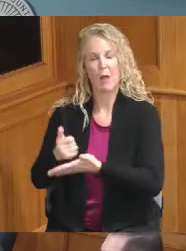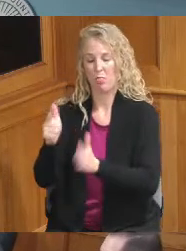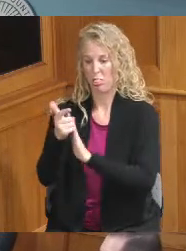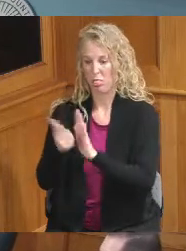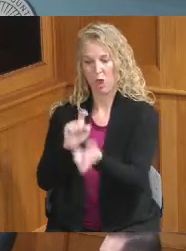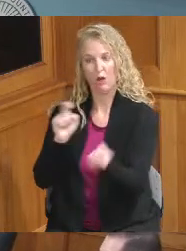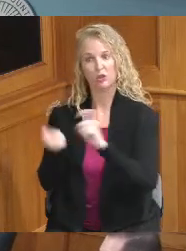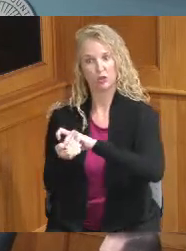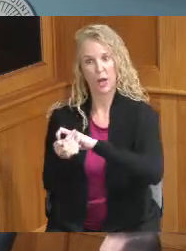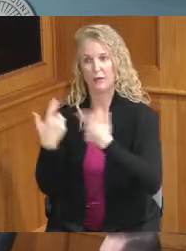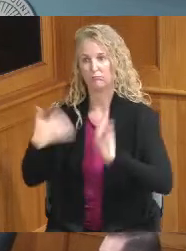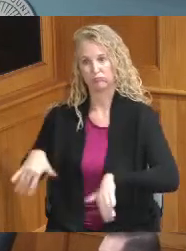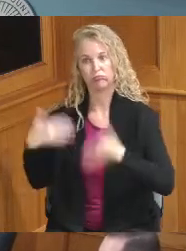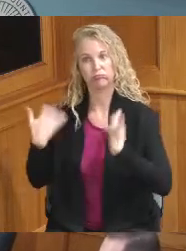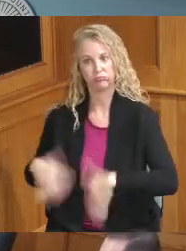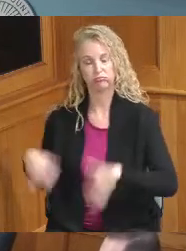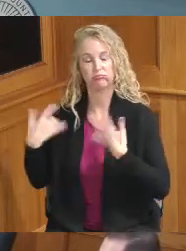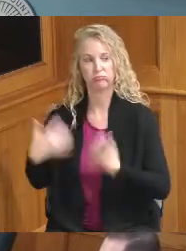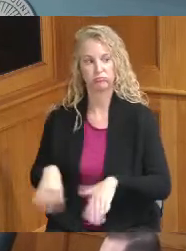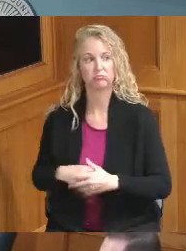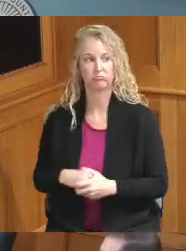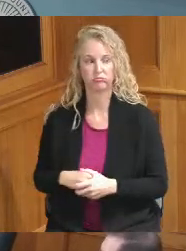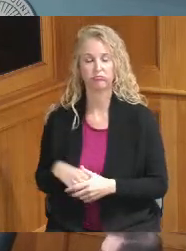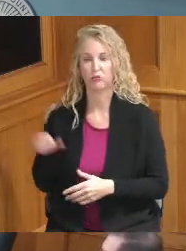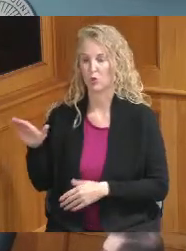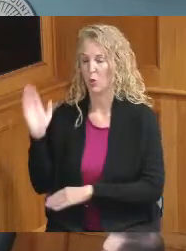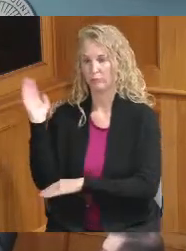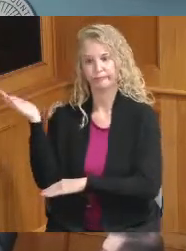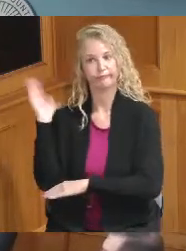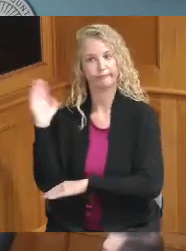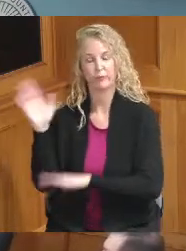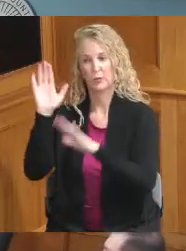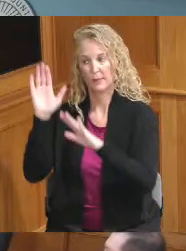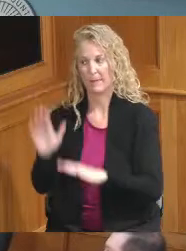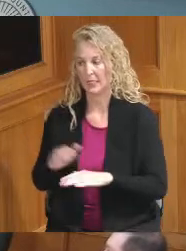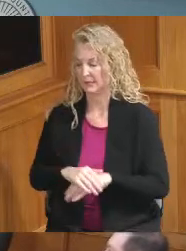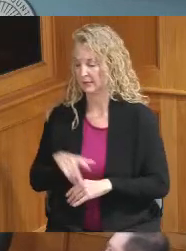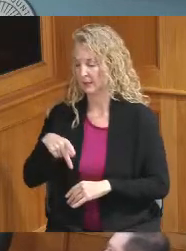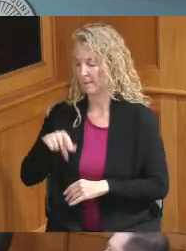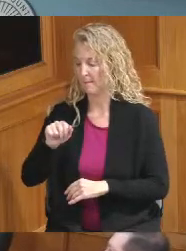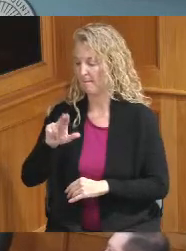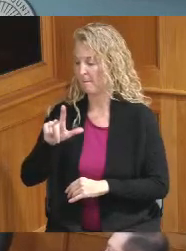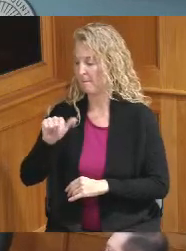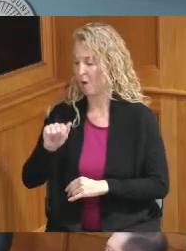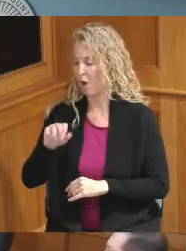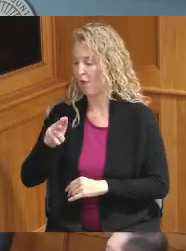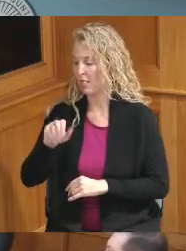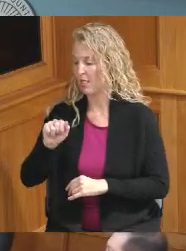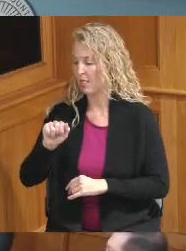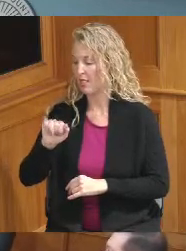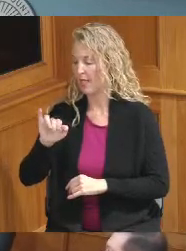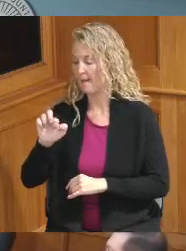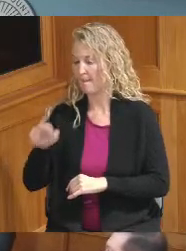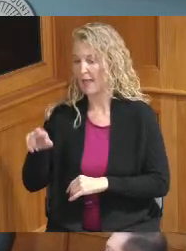of applause. Her own testimony. Paula Mayer, who's a